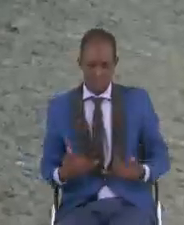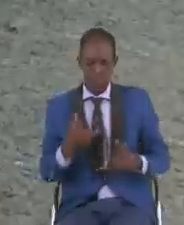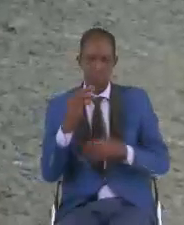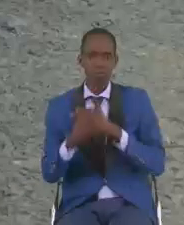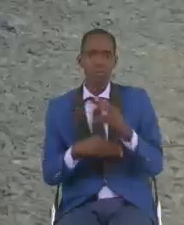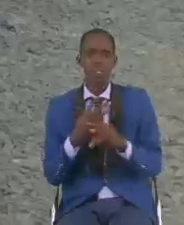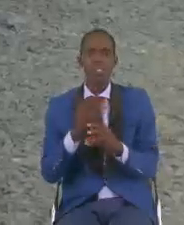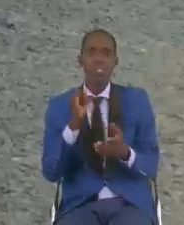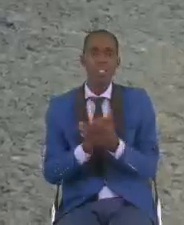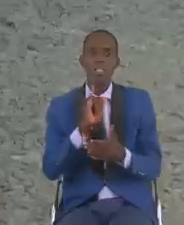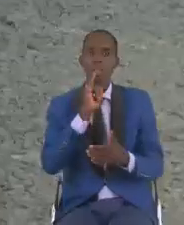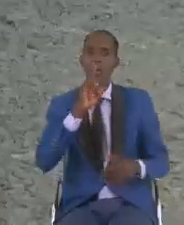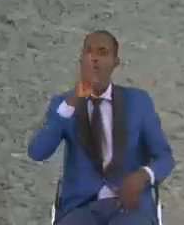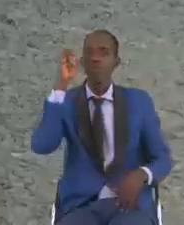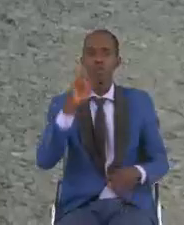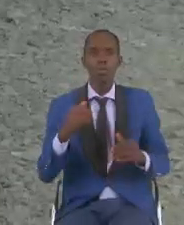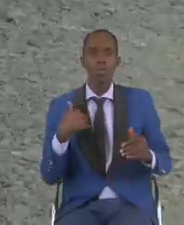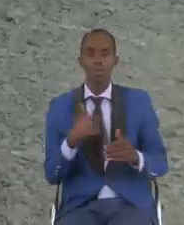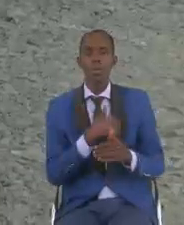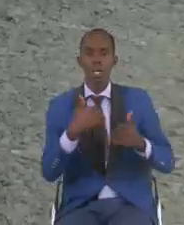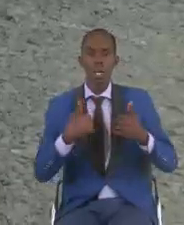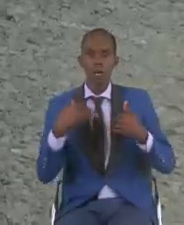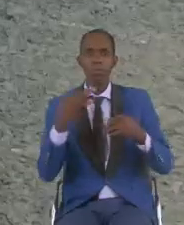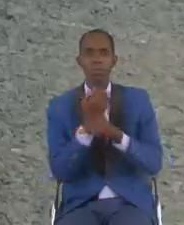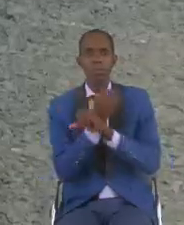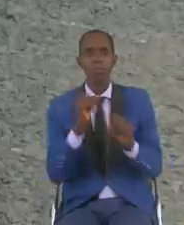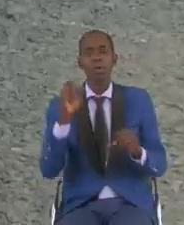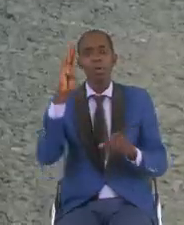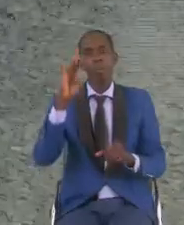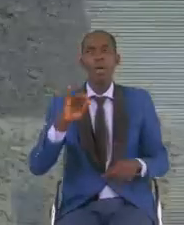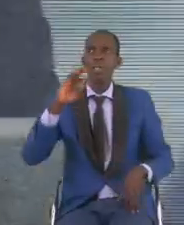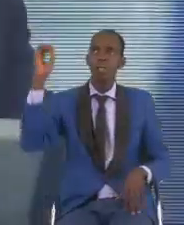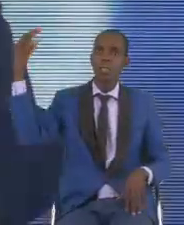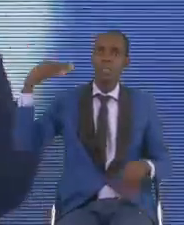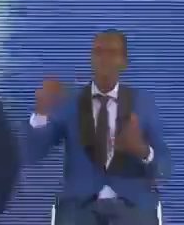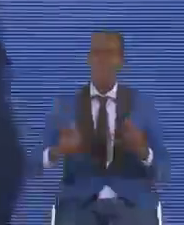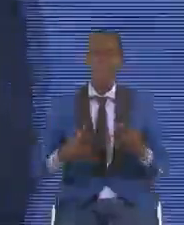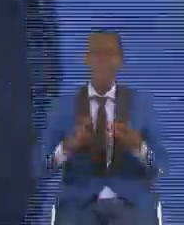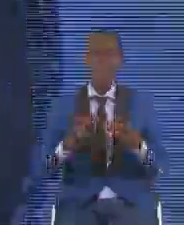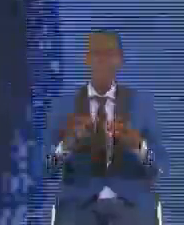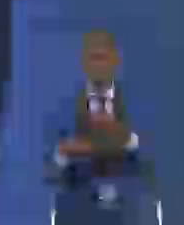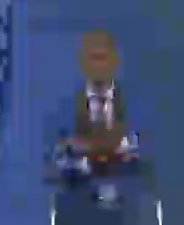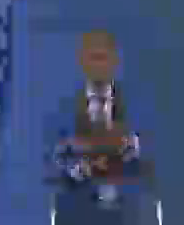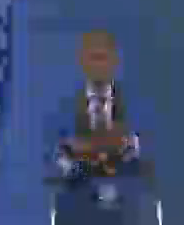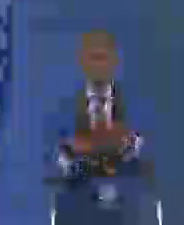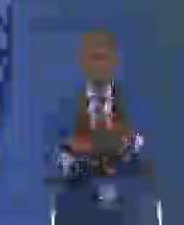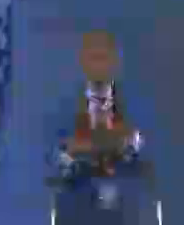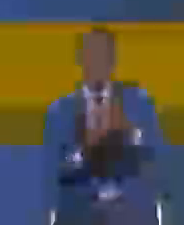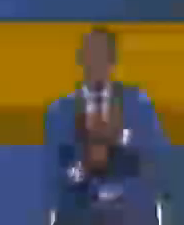the assurance we have of salvation by grace. Let's come to number two there. Number two